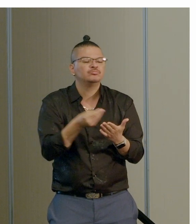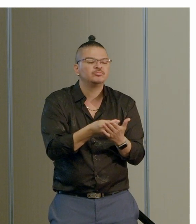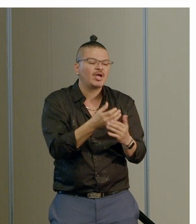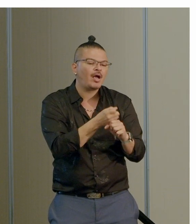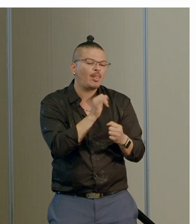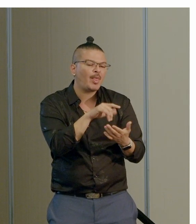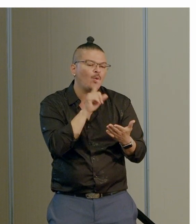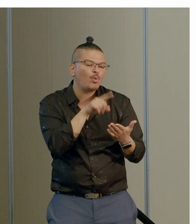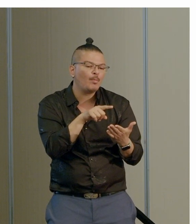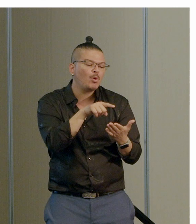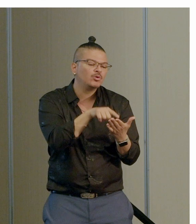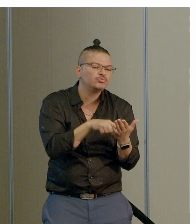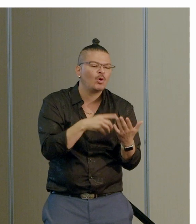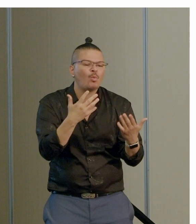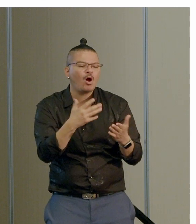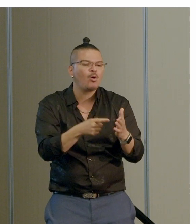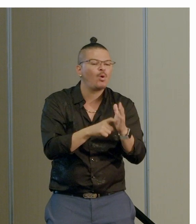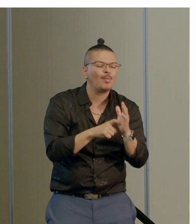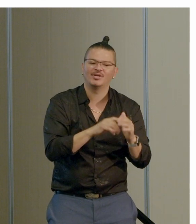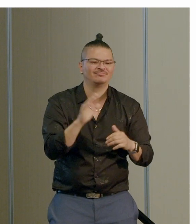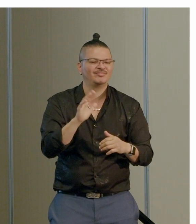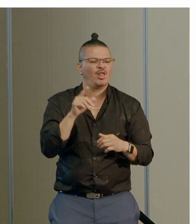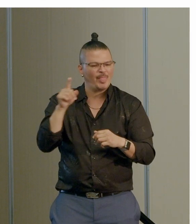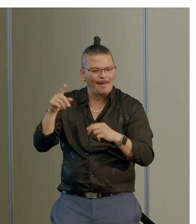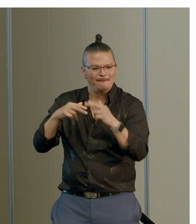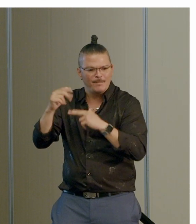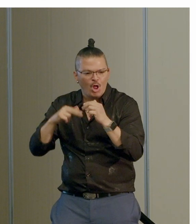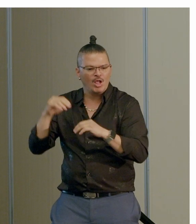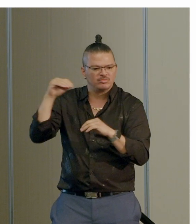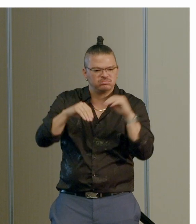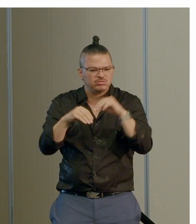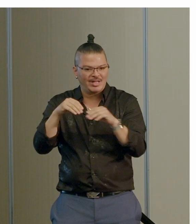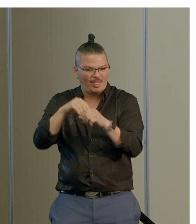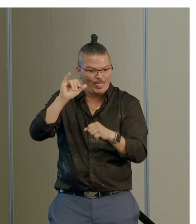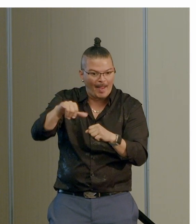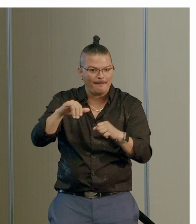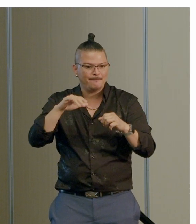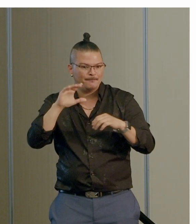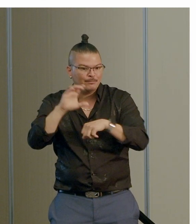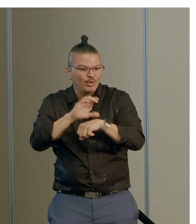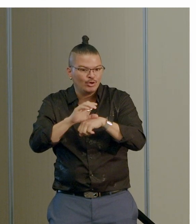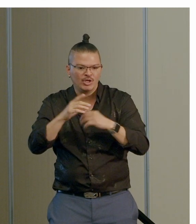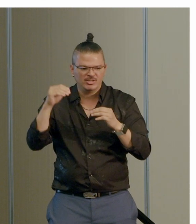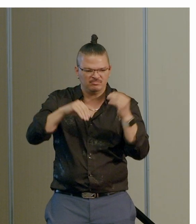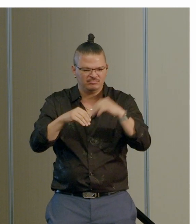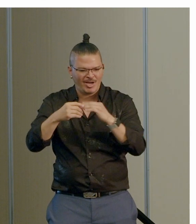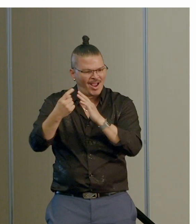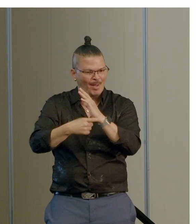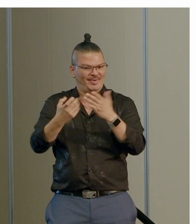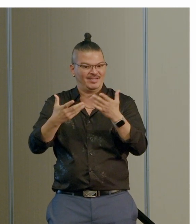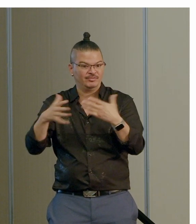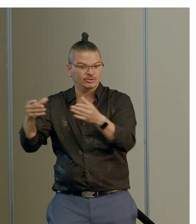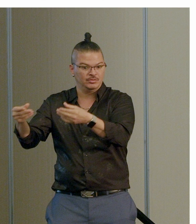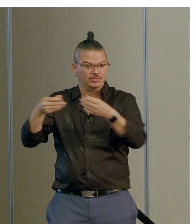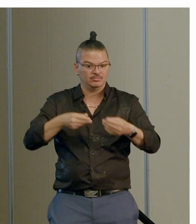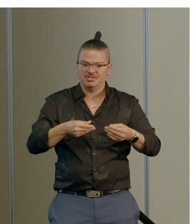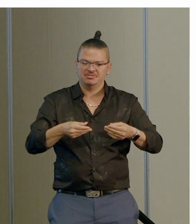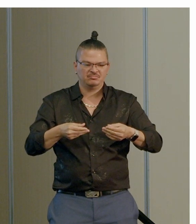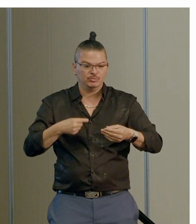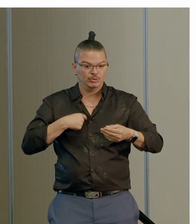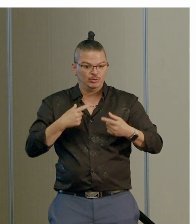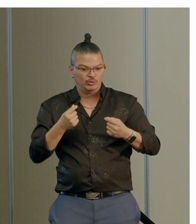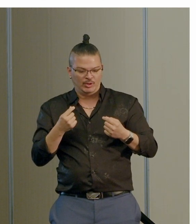the world needs, or what they think the world will buy, and you take it from there. So often we're looking